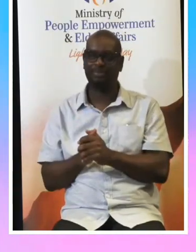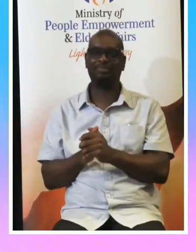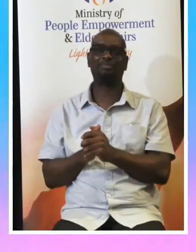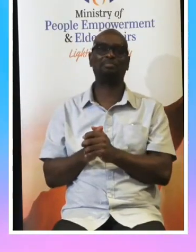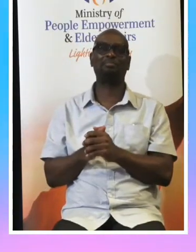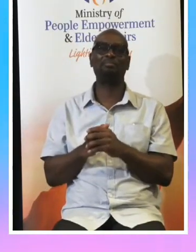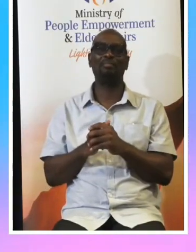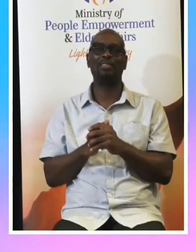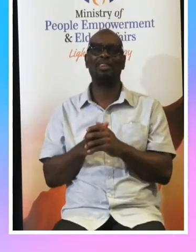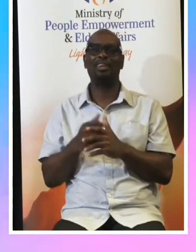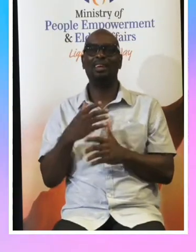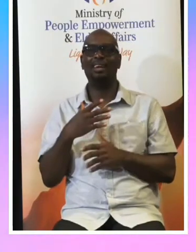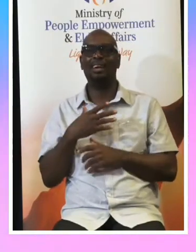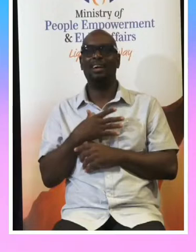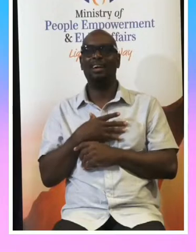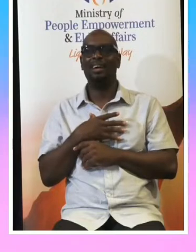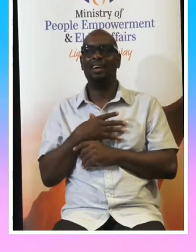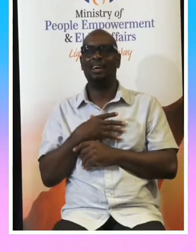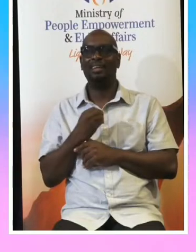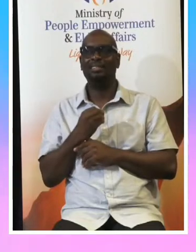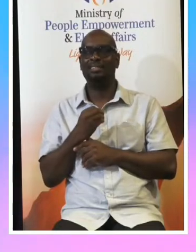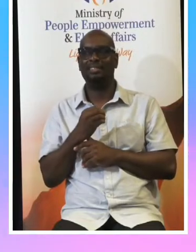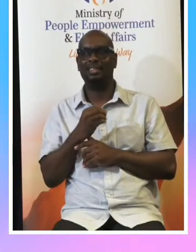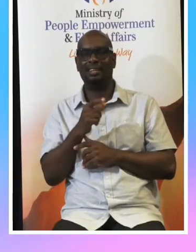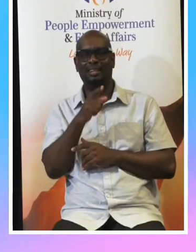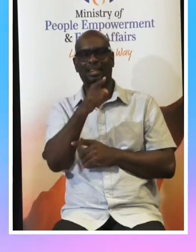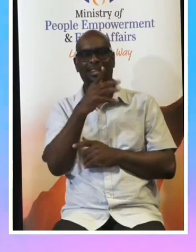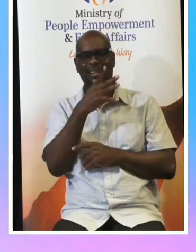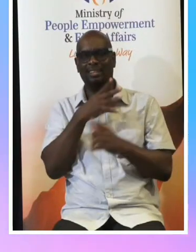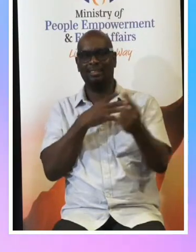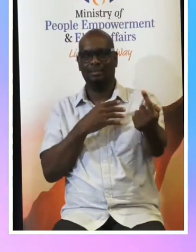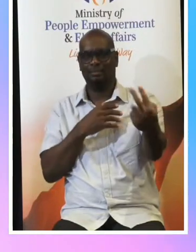Deputy President looked at me and she said, "Are you nervous?" And I said,